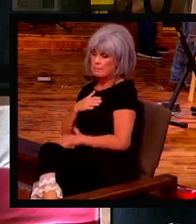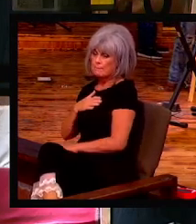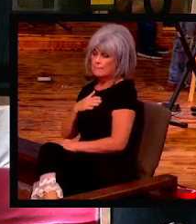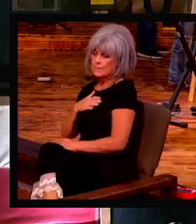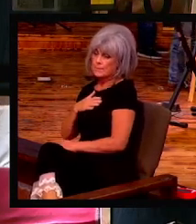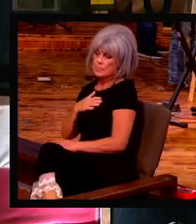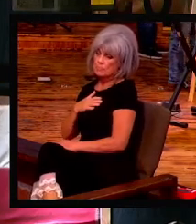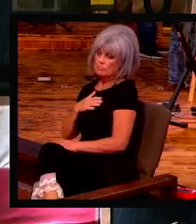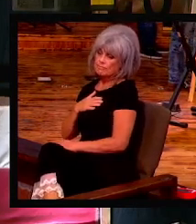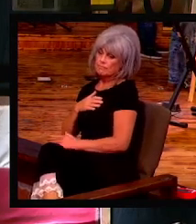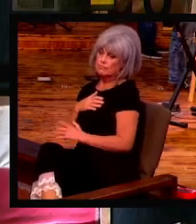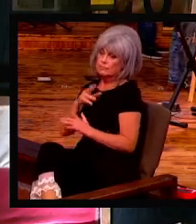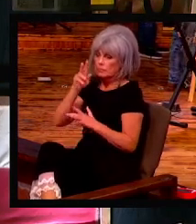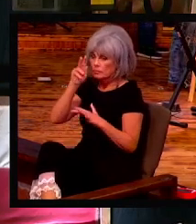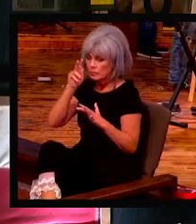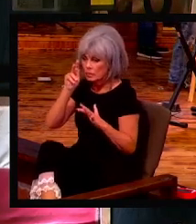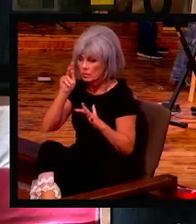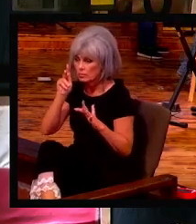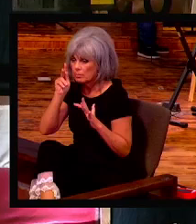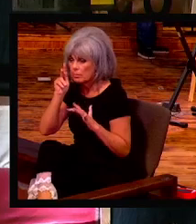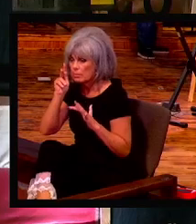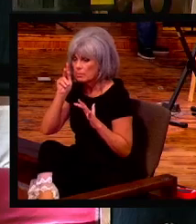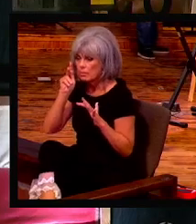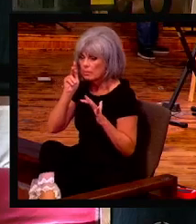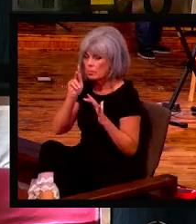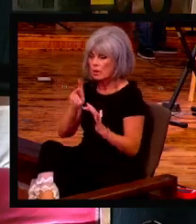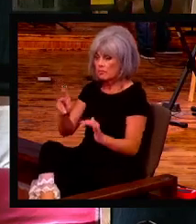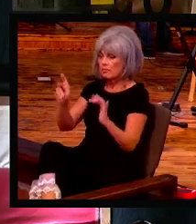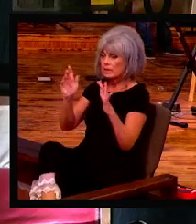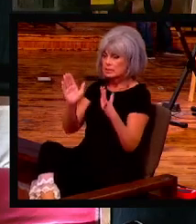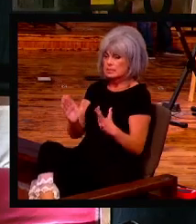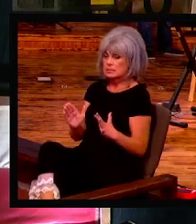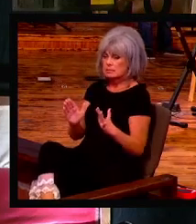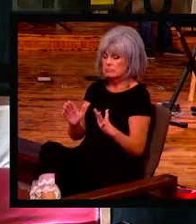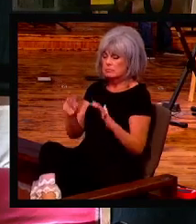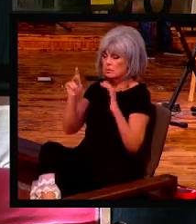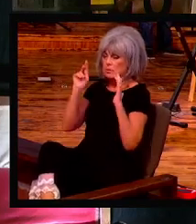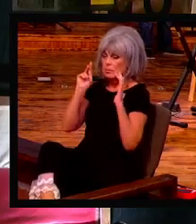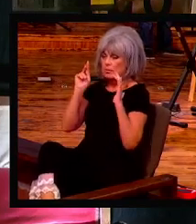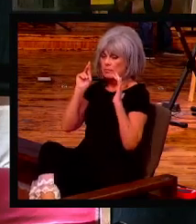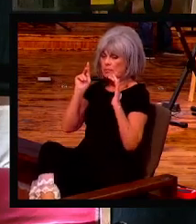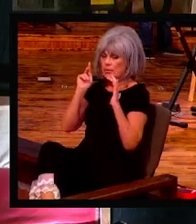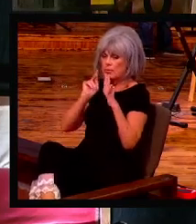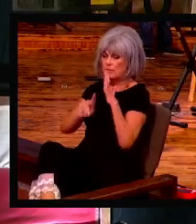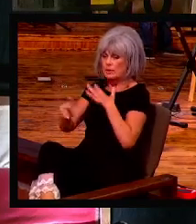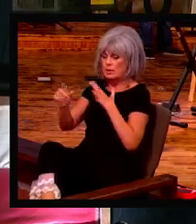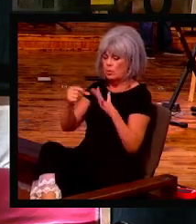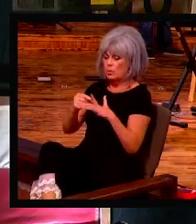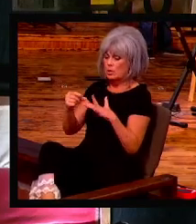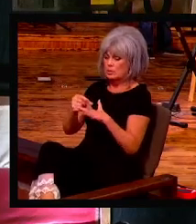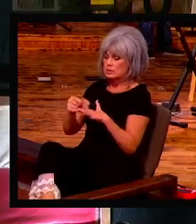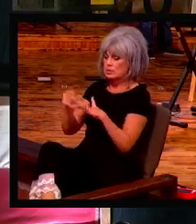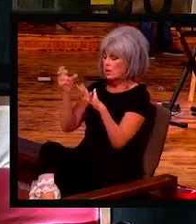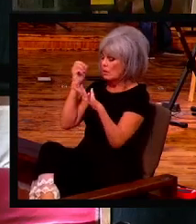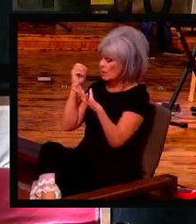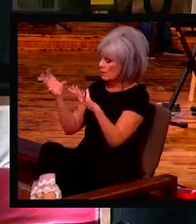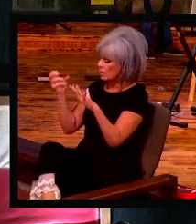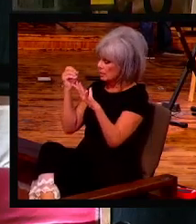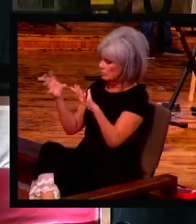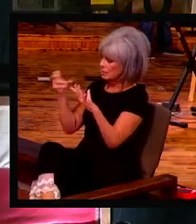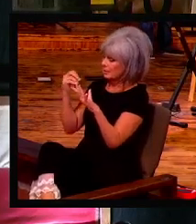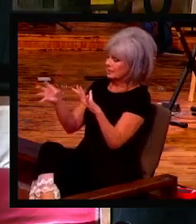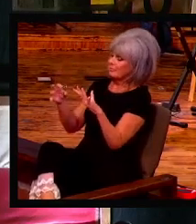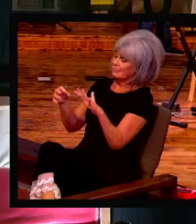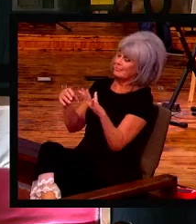The prophets, the Bible being written, the prophetic words that I've given you, the millions of sperm that were